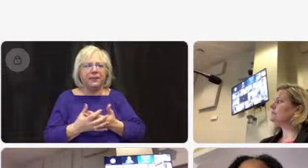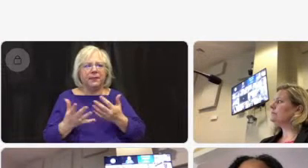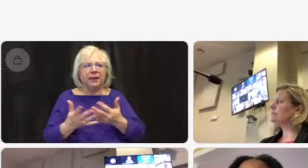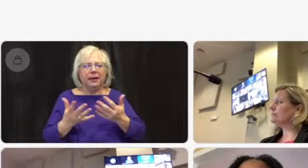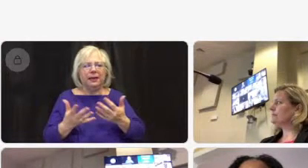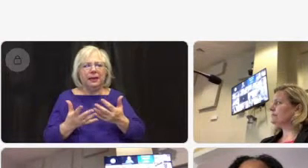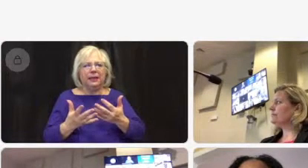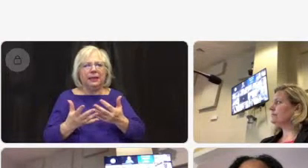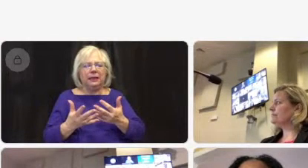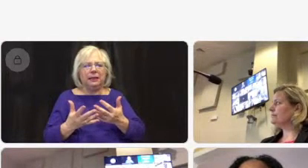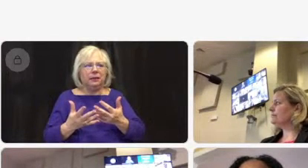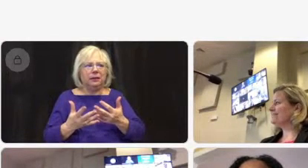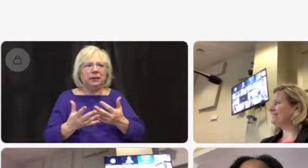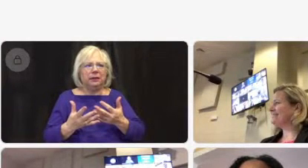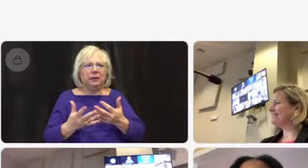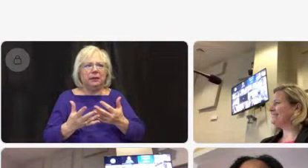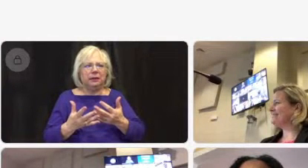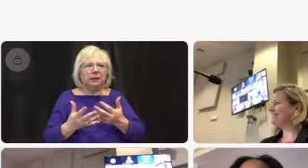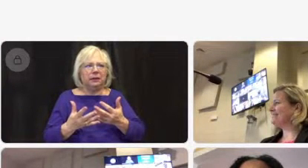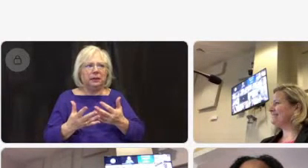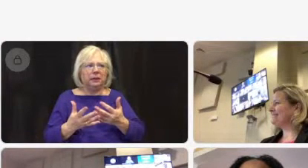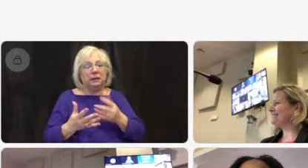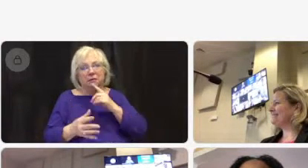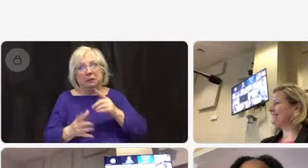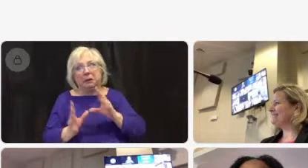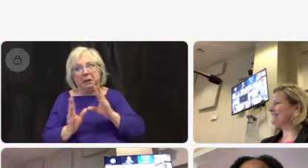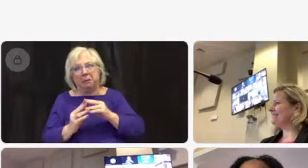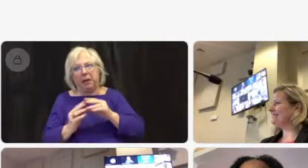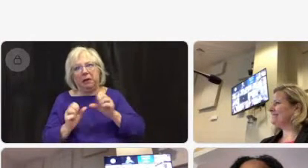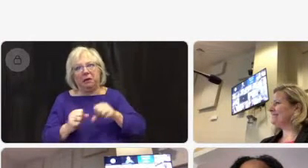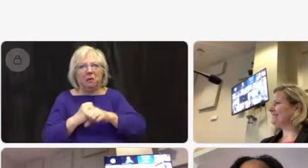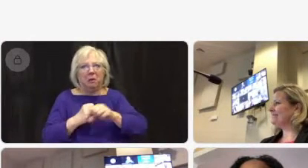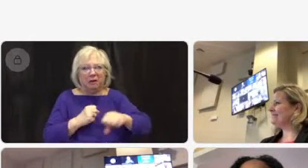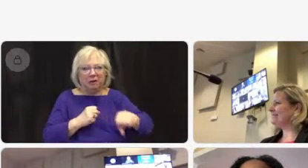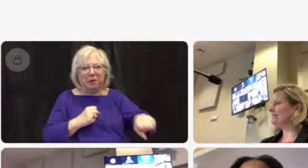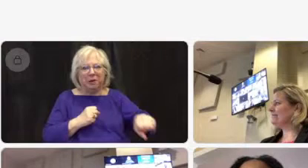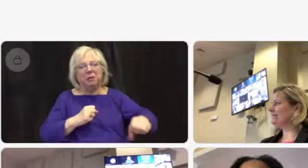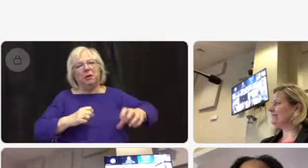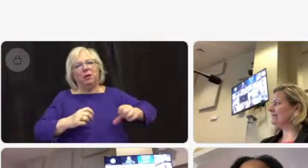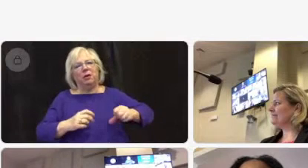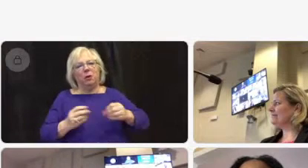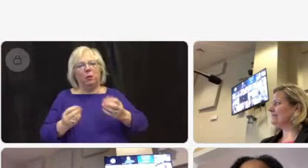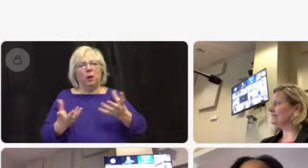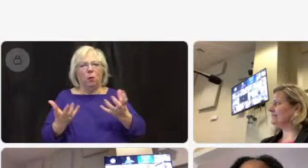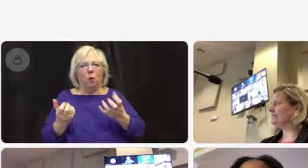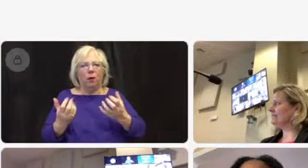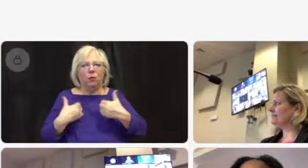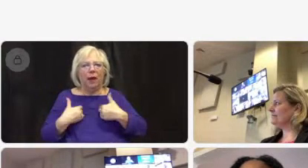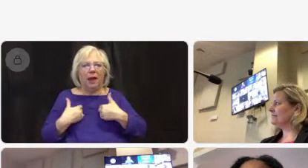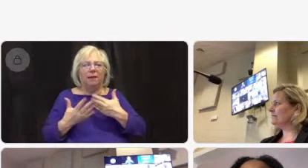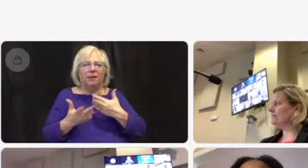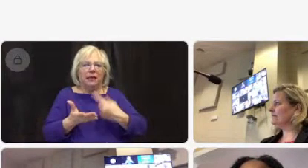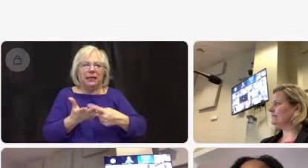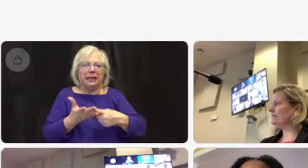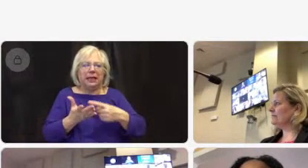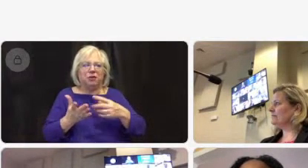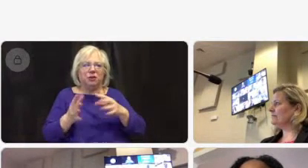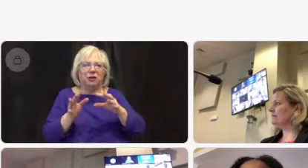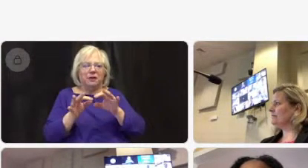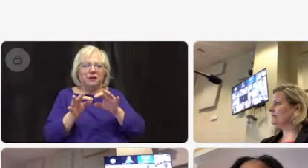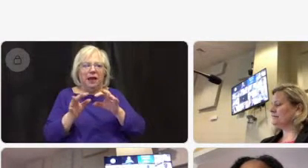clearly the meeting could be as long as possible as it relates to short-term rentals, and so we want to try to at least have the discussion framed for you all.